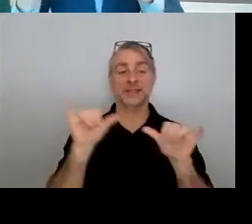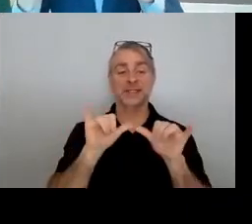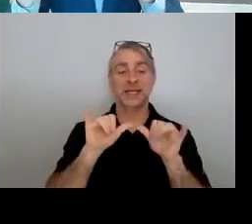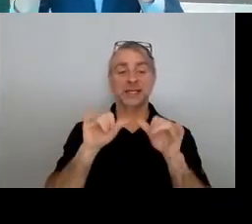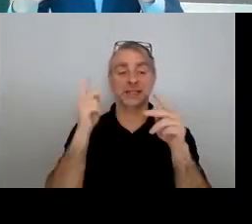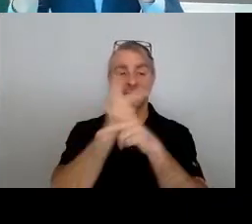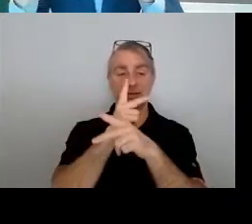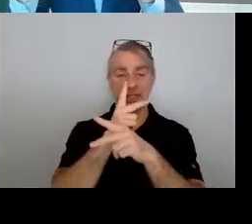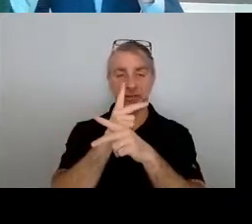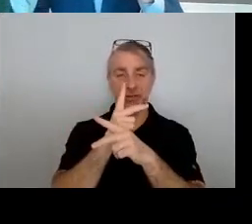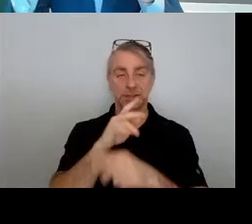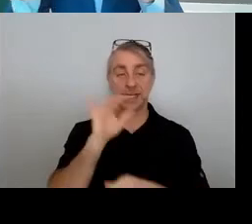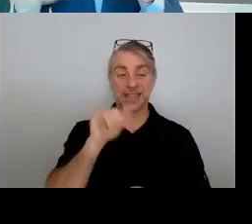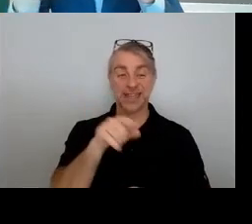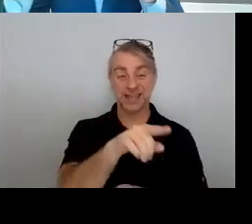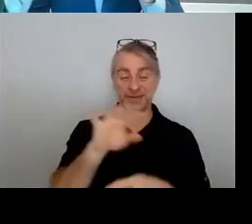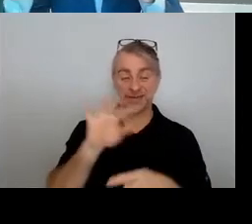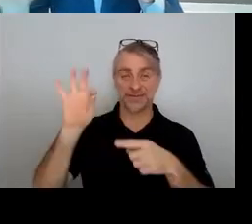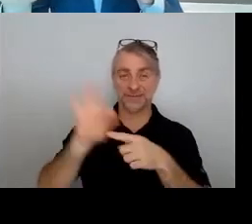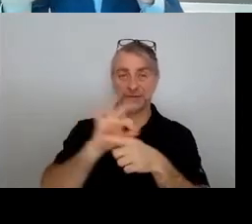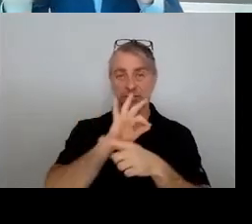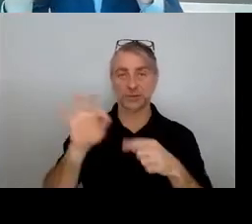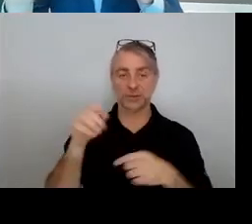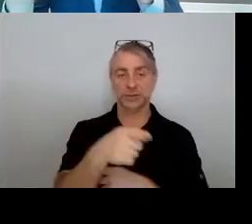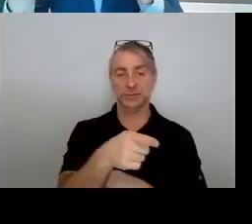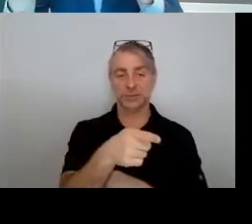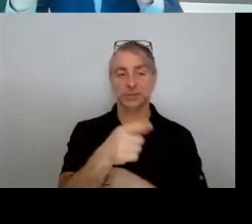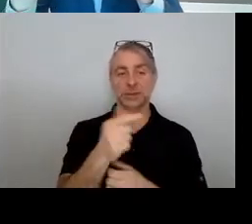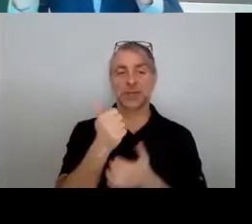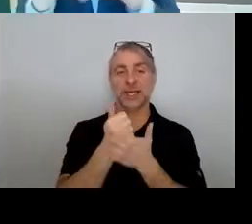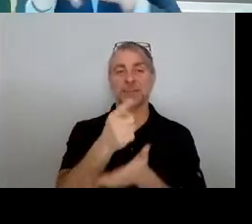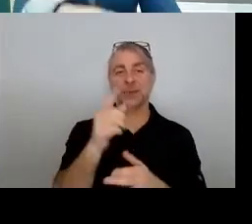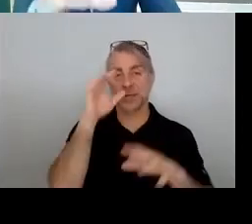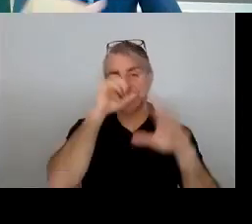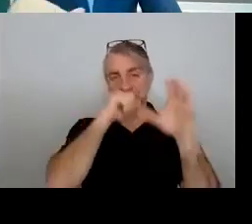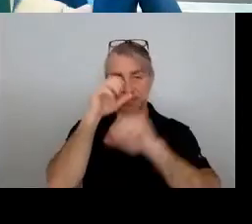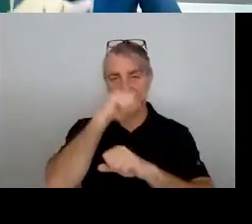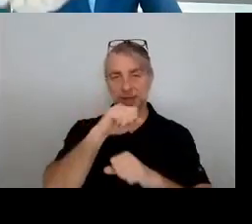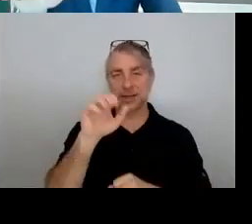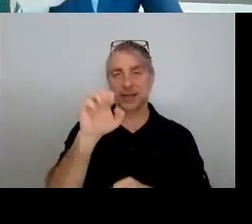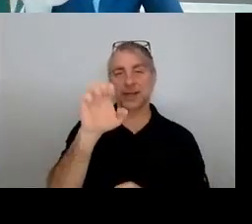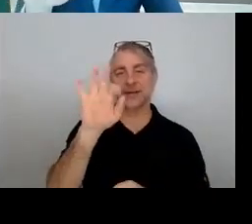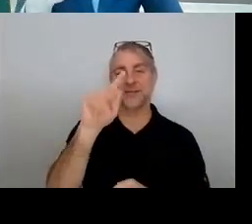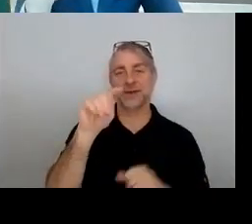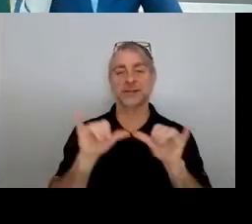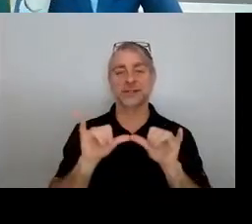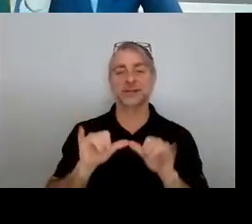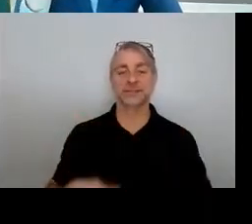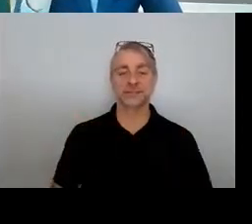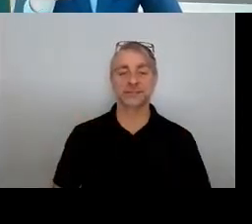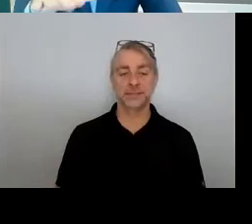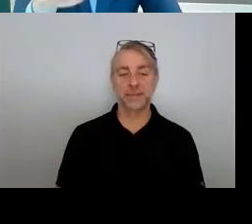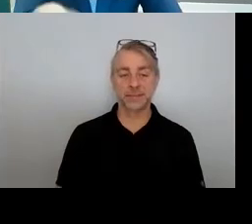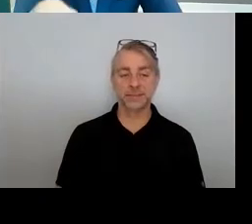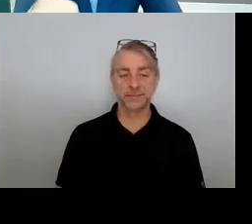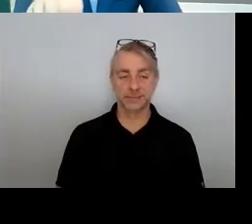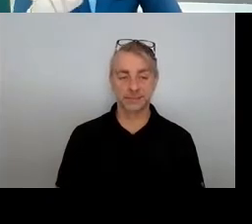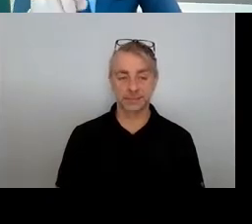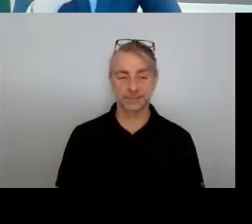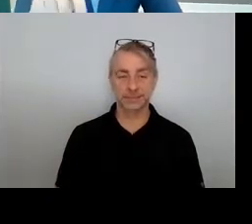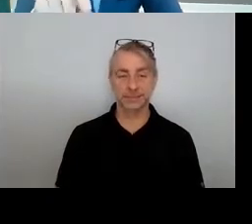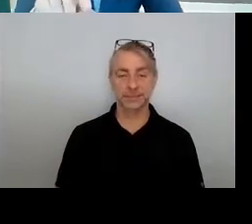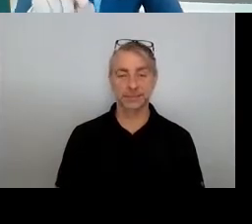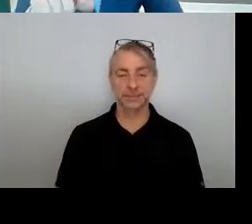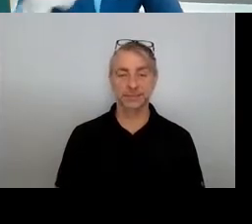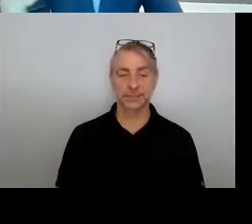the function that you use to estimate the effect size. And all we're saying here is that this measure, where